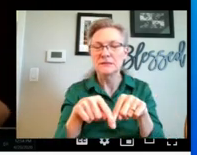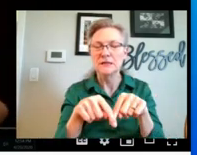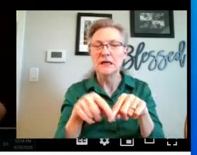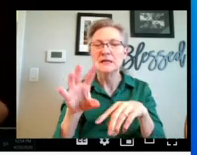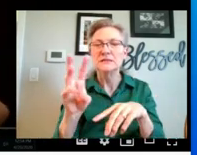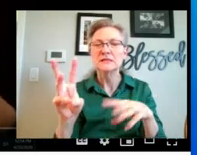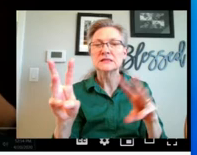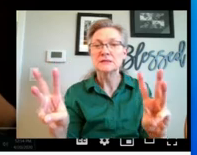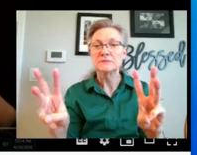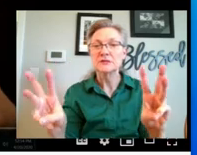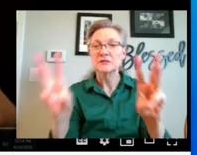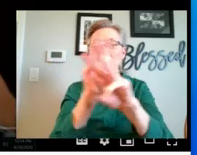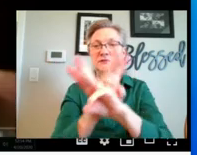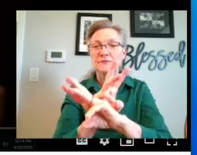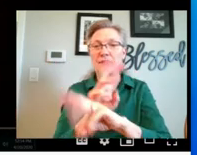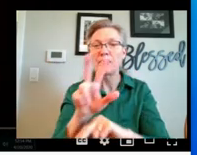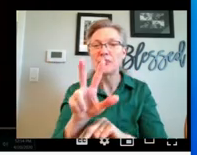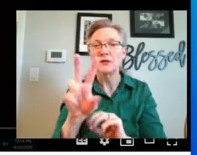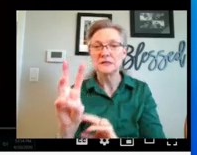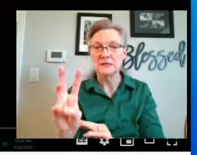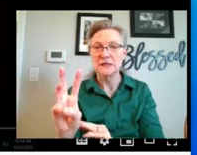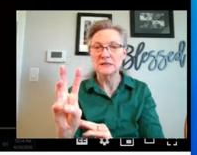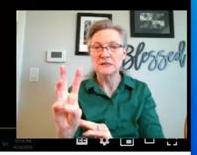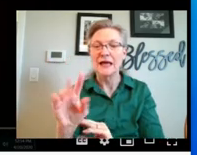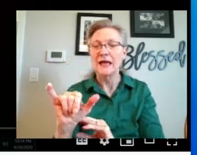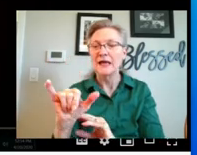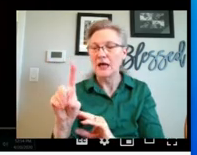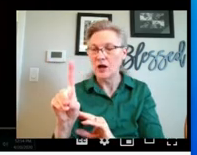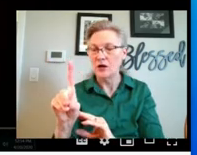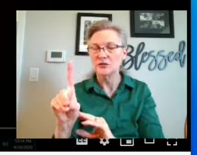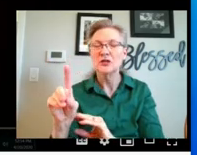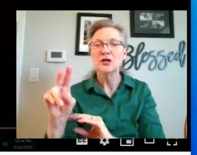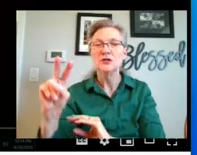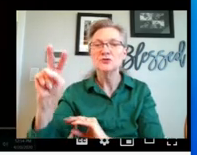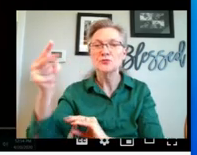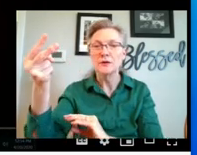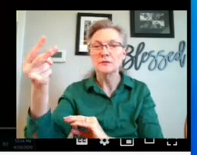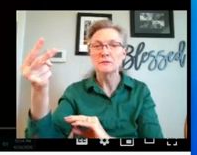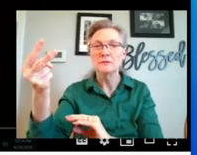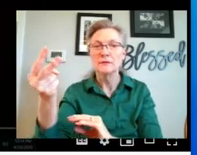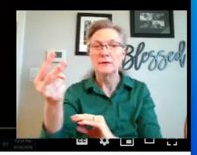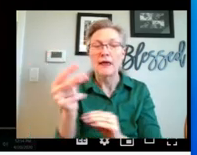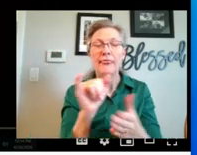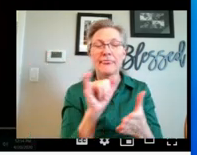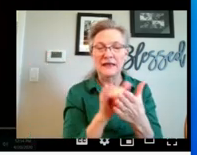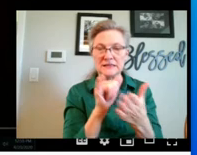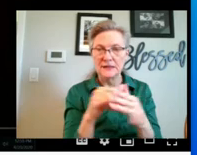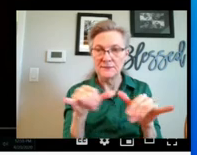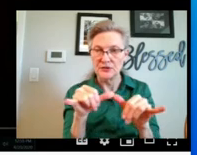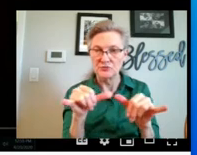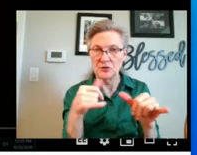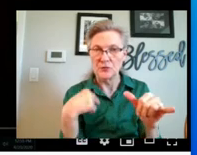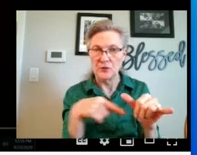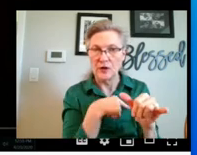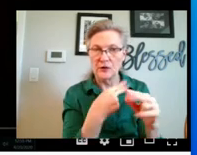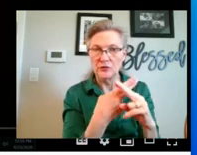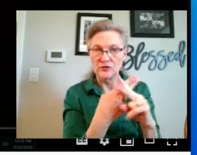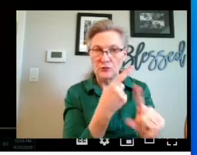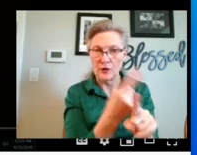So we have 36 yards squared. Again, yards, because that's what our problem is showing us in our diagram,